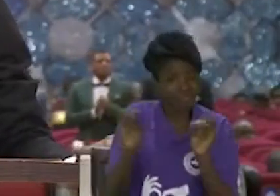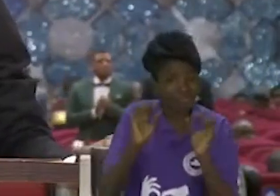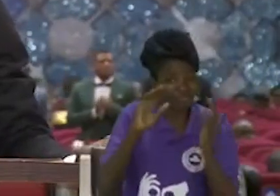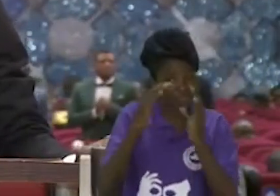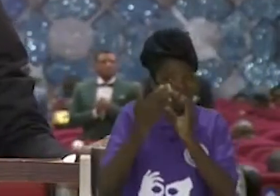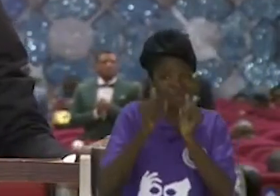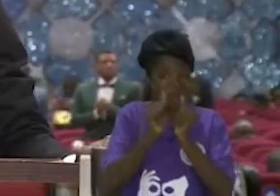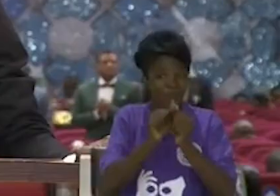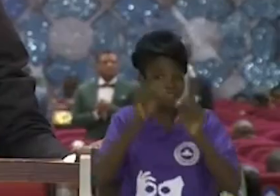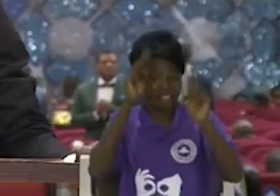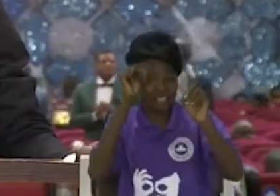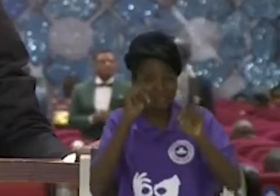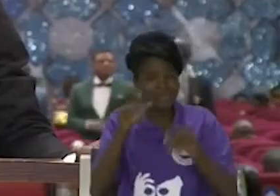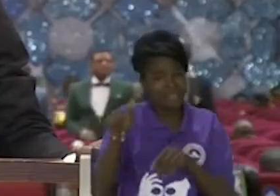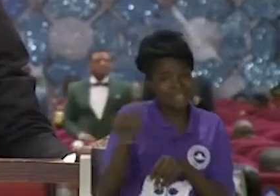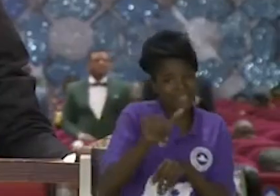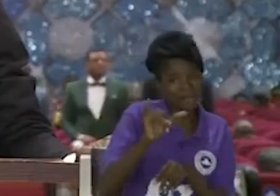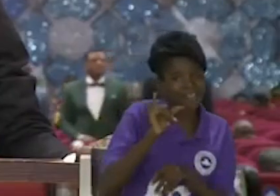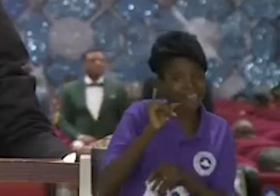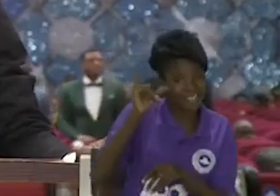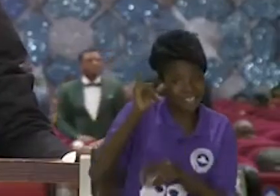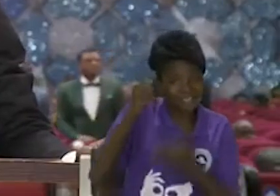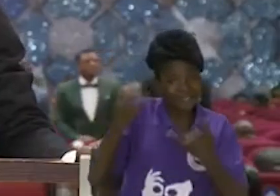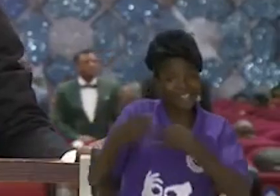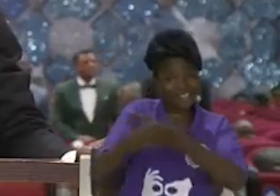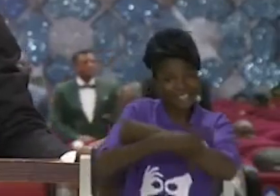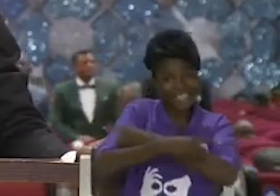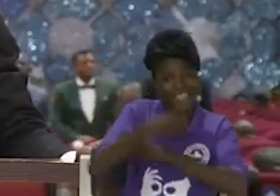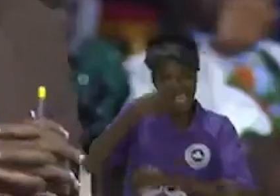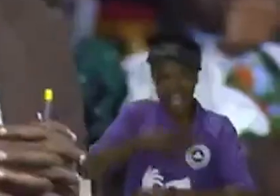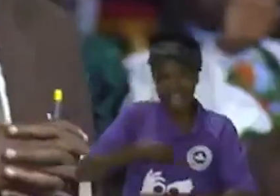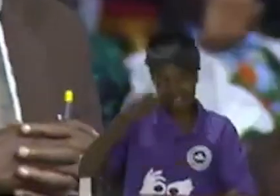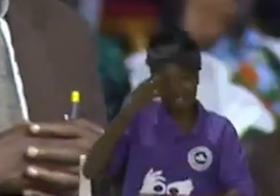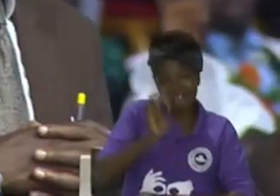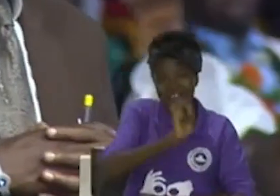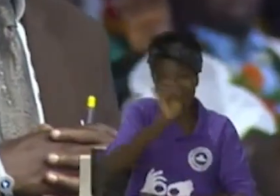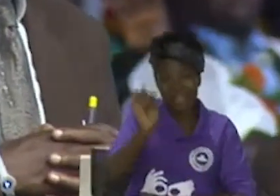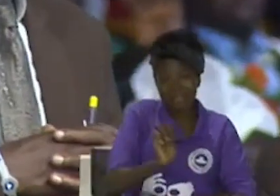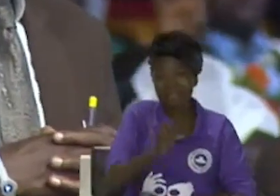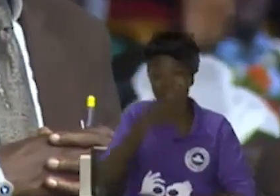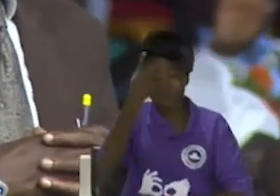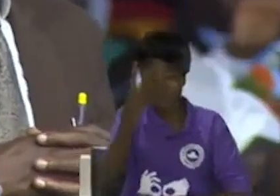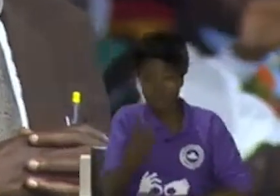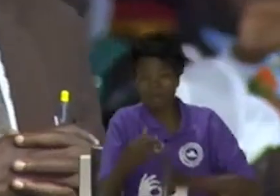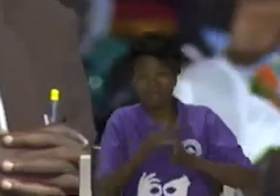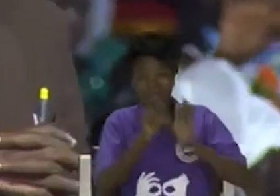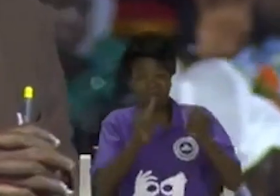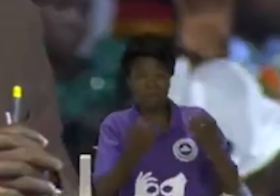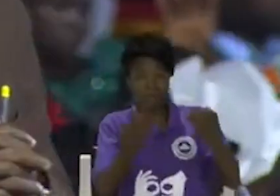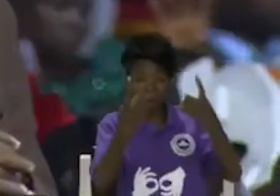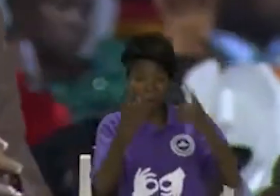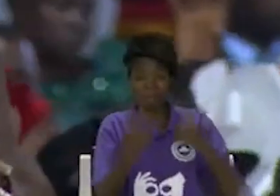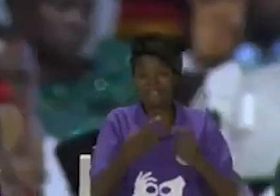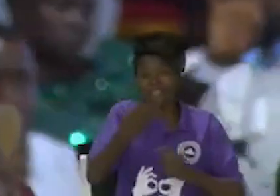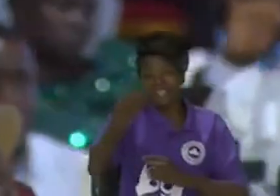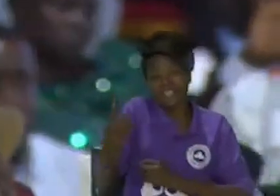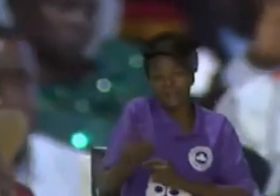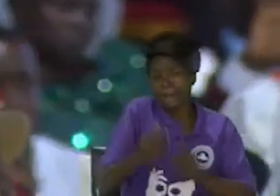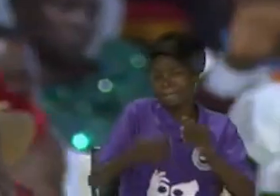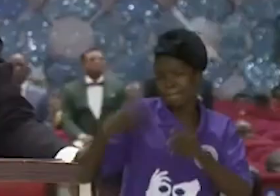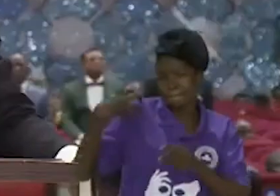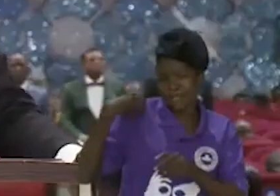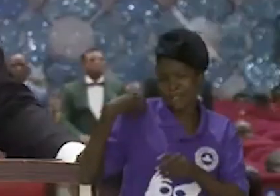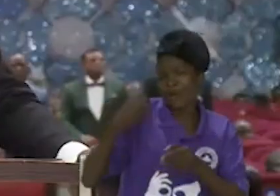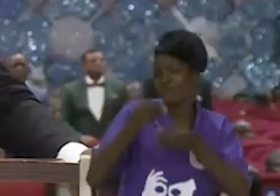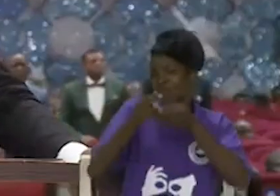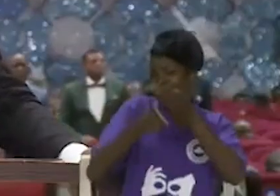He is the same yesterday and today and forever. He is he who is and was and is to come. He is the master of the universe,